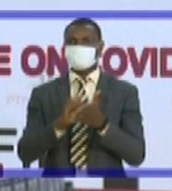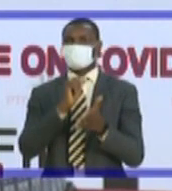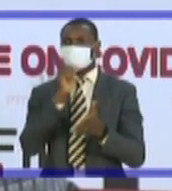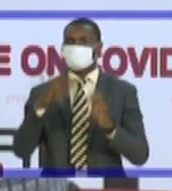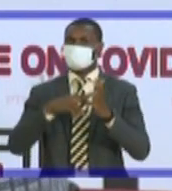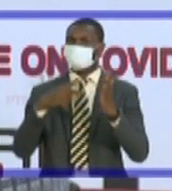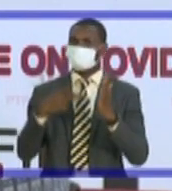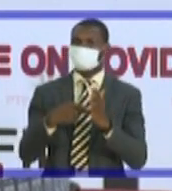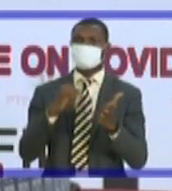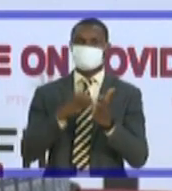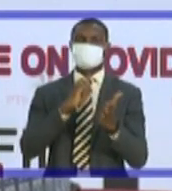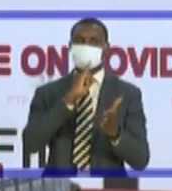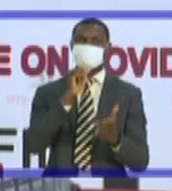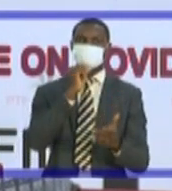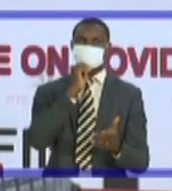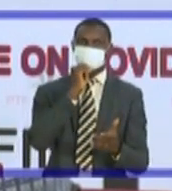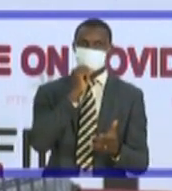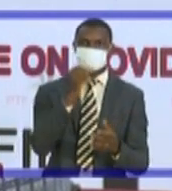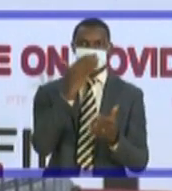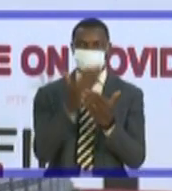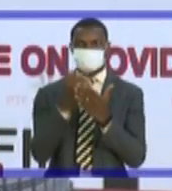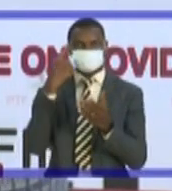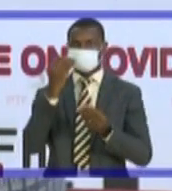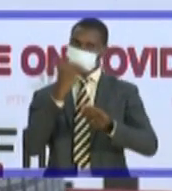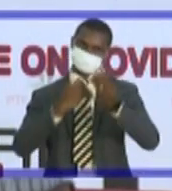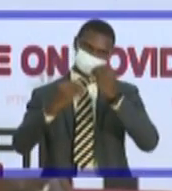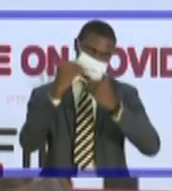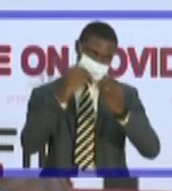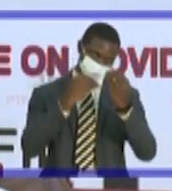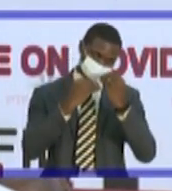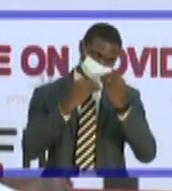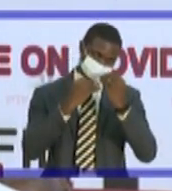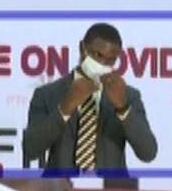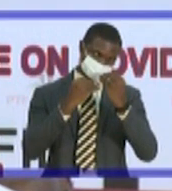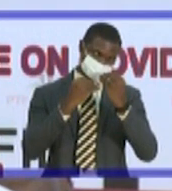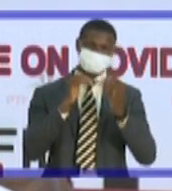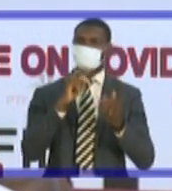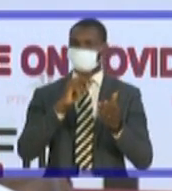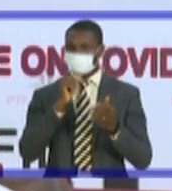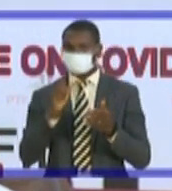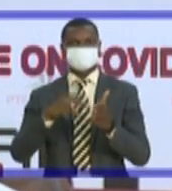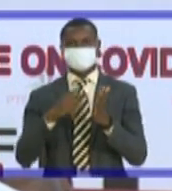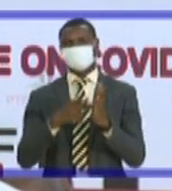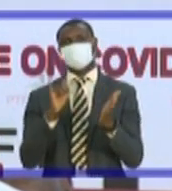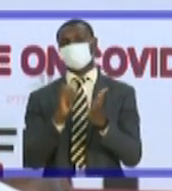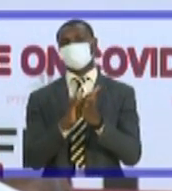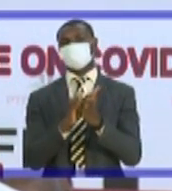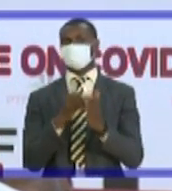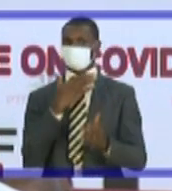that it is not fit for human consumption. Doesn't mean so. So